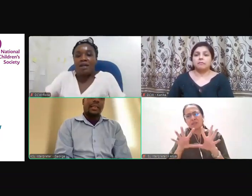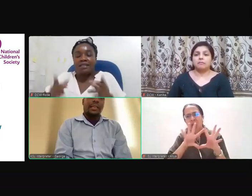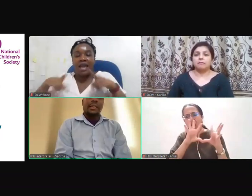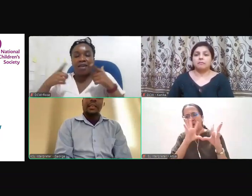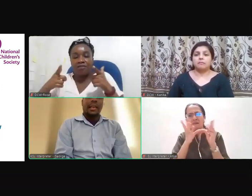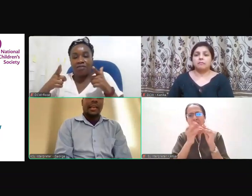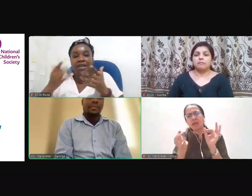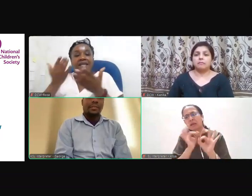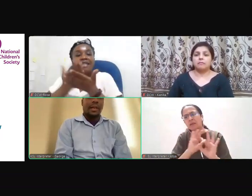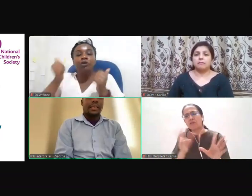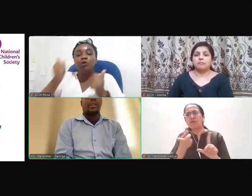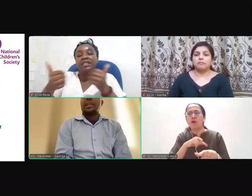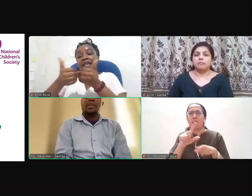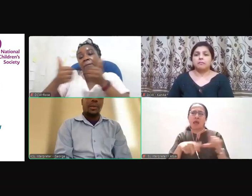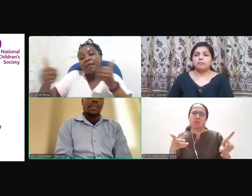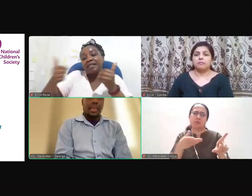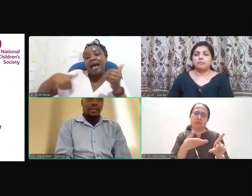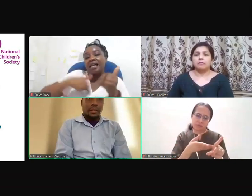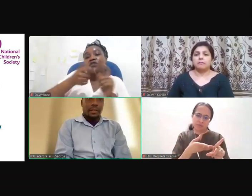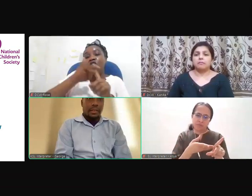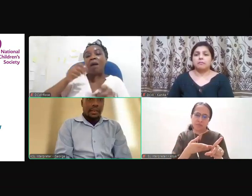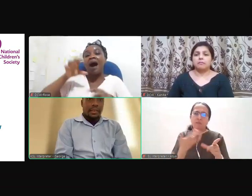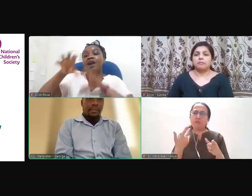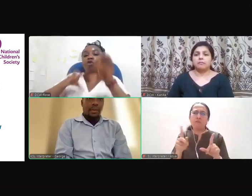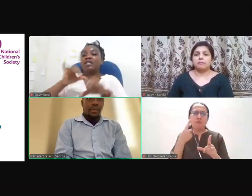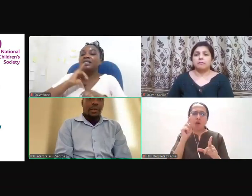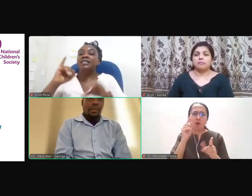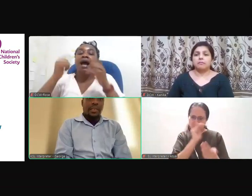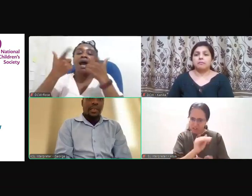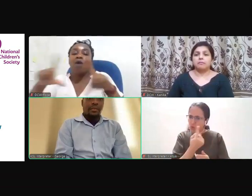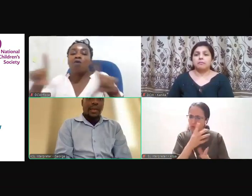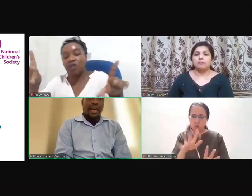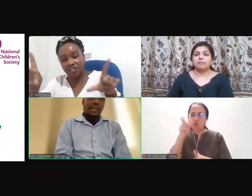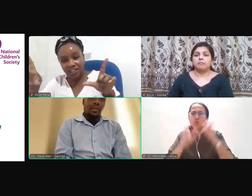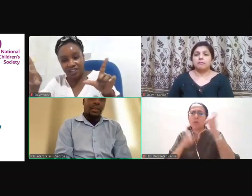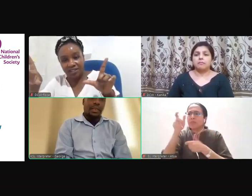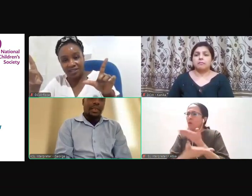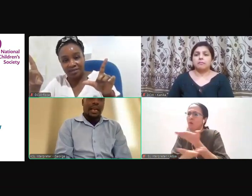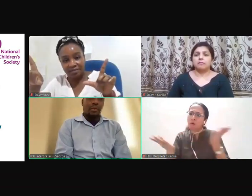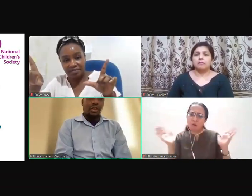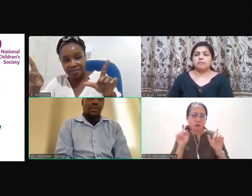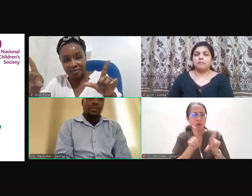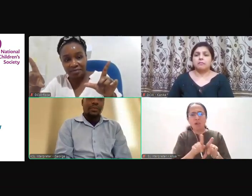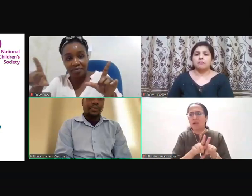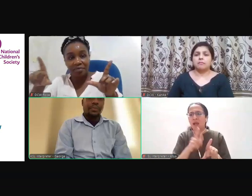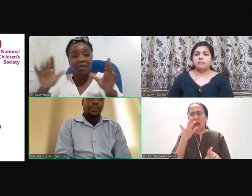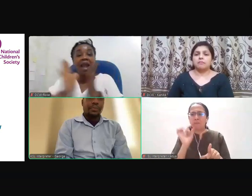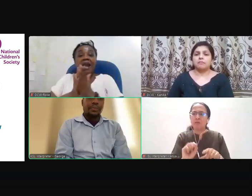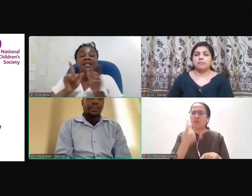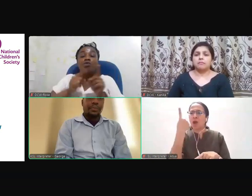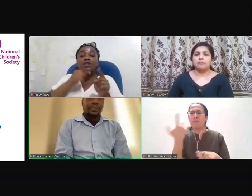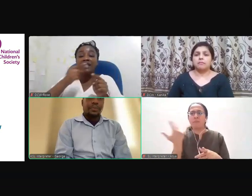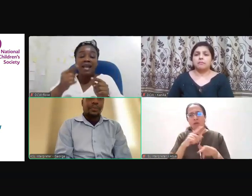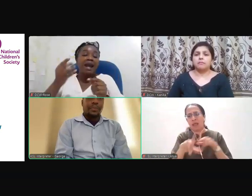child in their life or in a human's life. Something which separates us from the animals is the language.